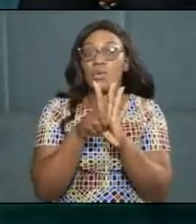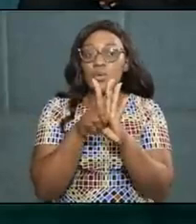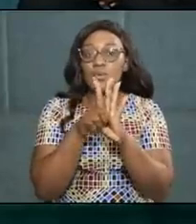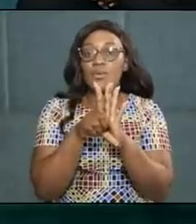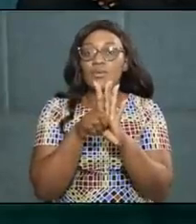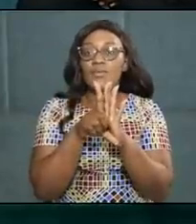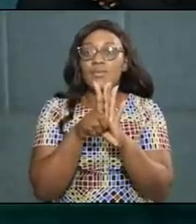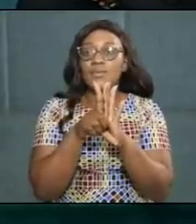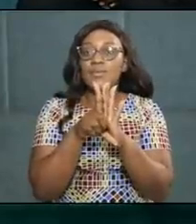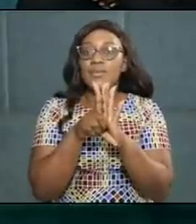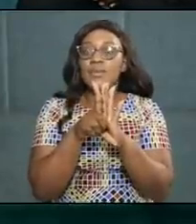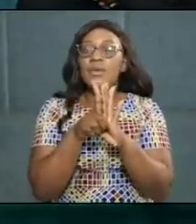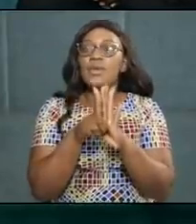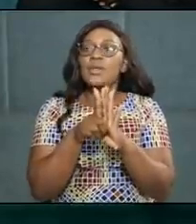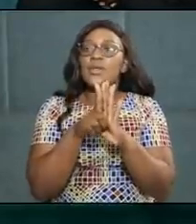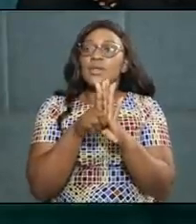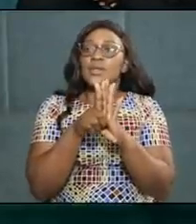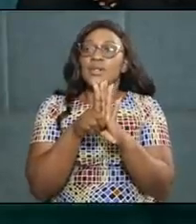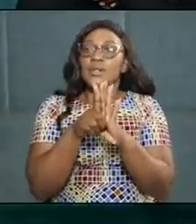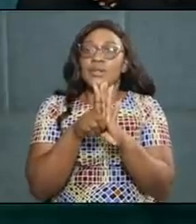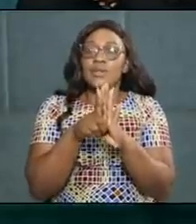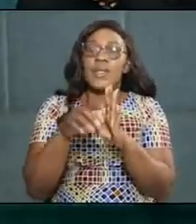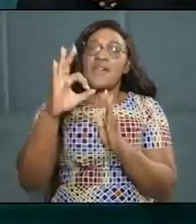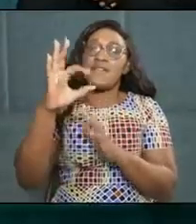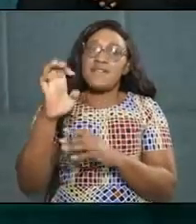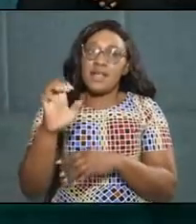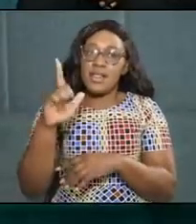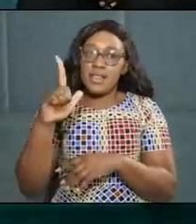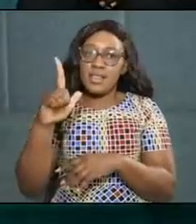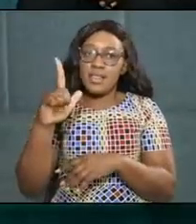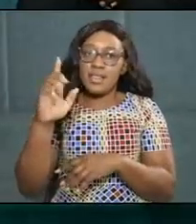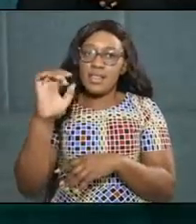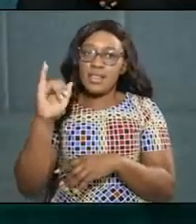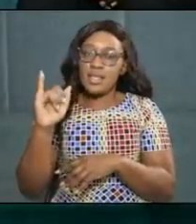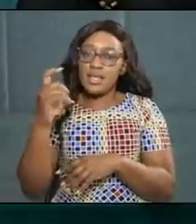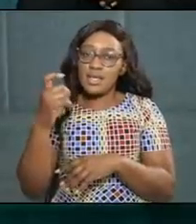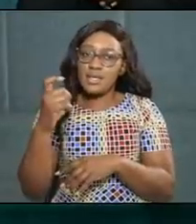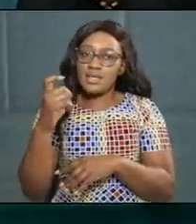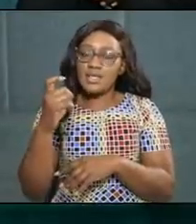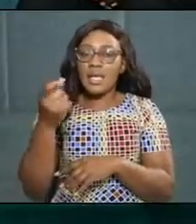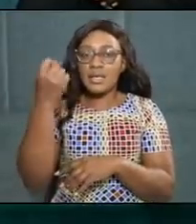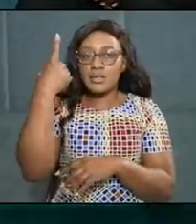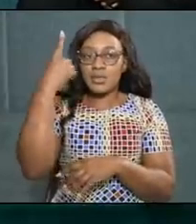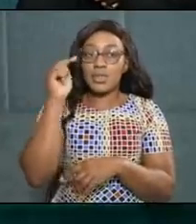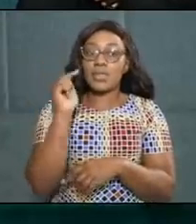Felix invited someone. And so Felix understood the ways of the